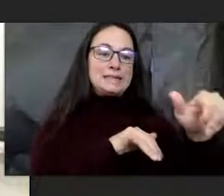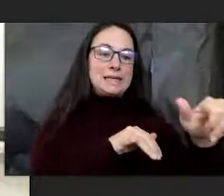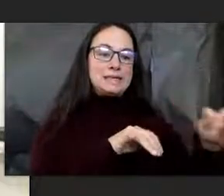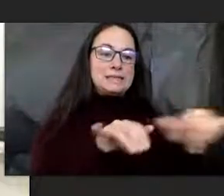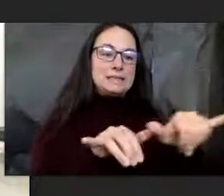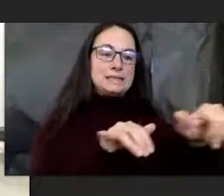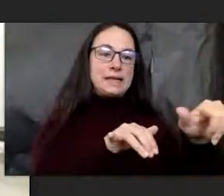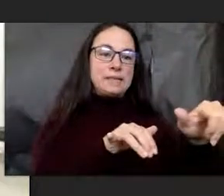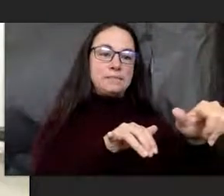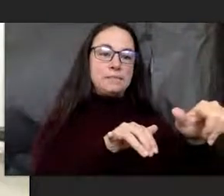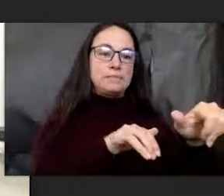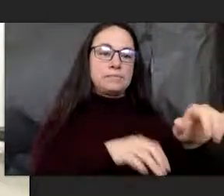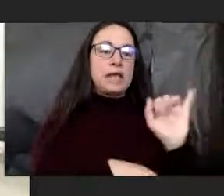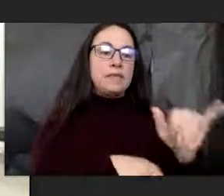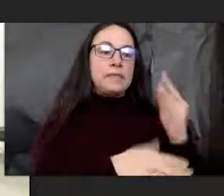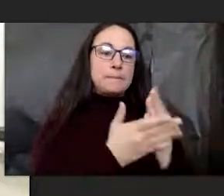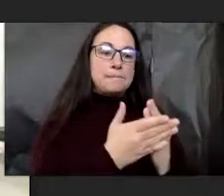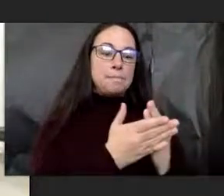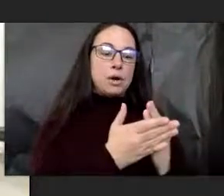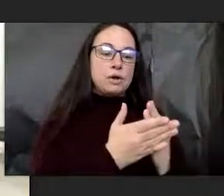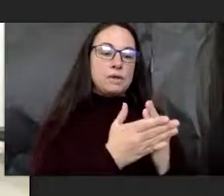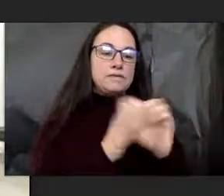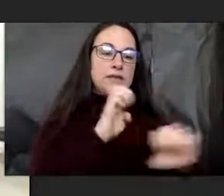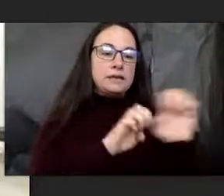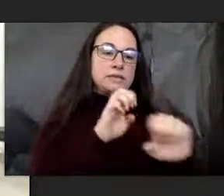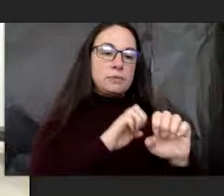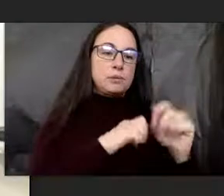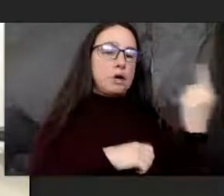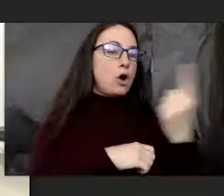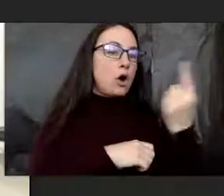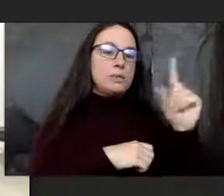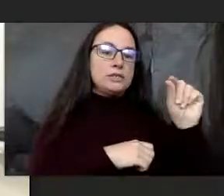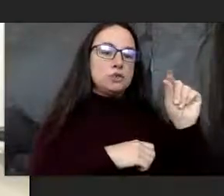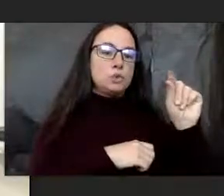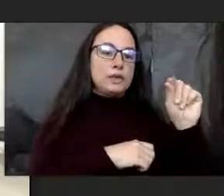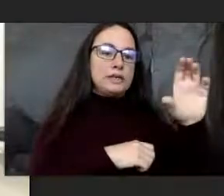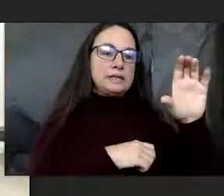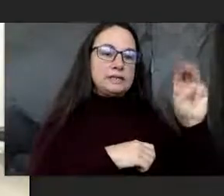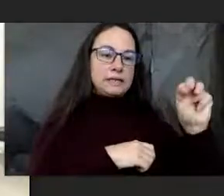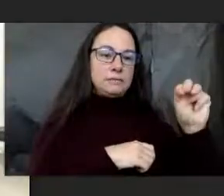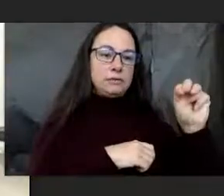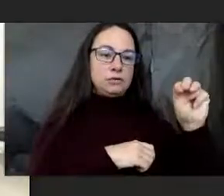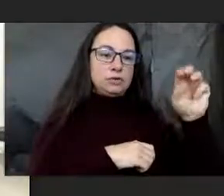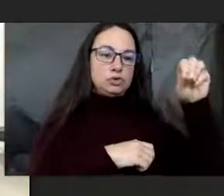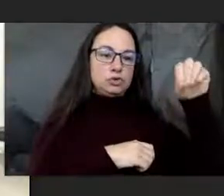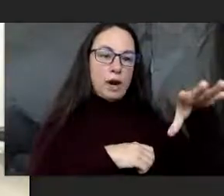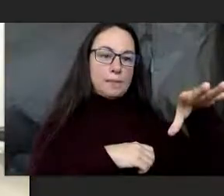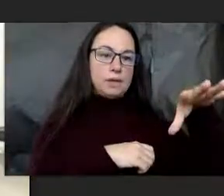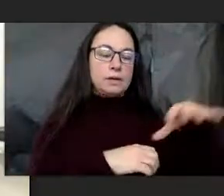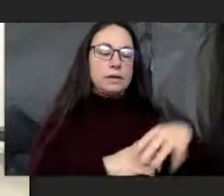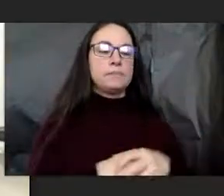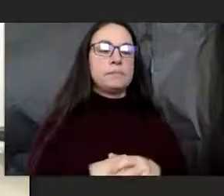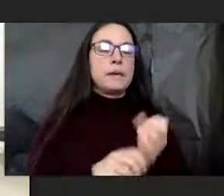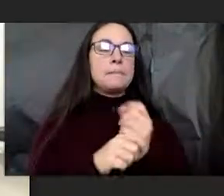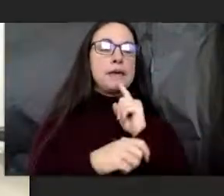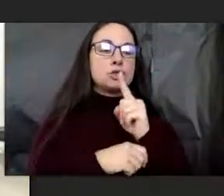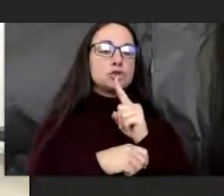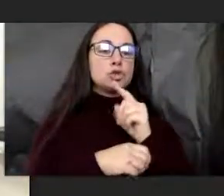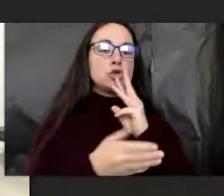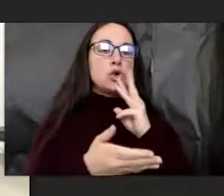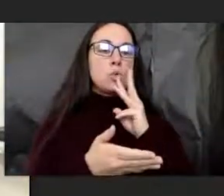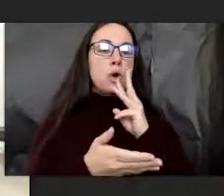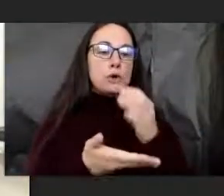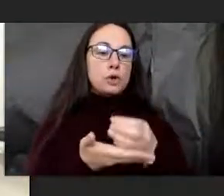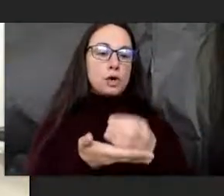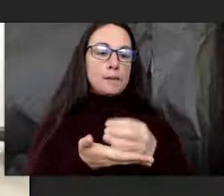of the experiment, always drop the coin from 20 centimeters. Also, make sure that your water cup is always halfway